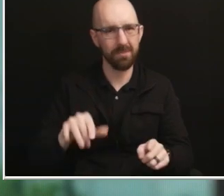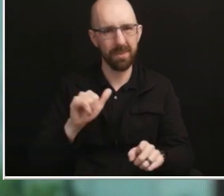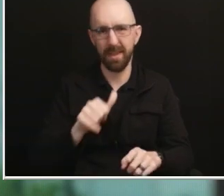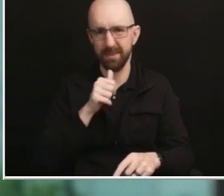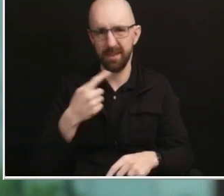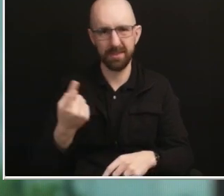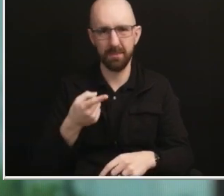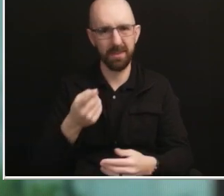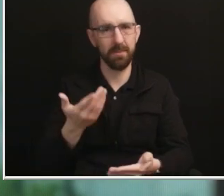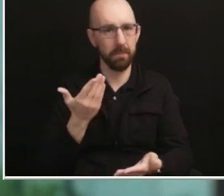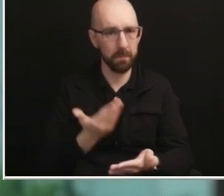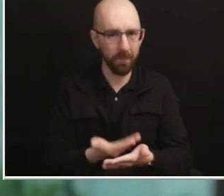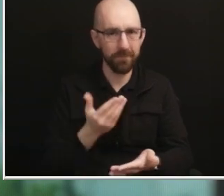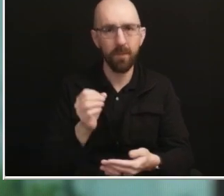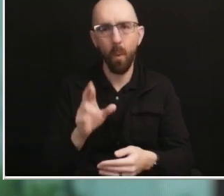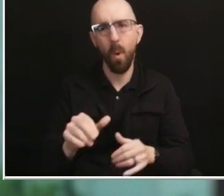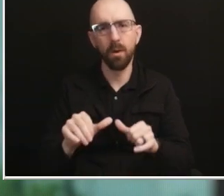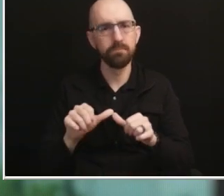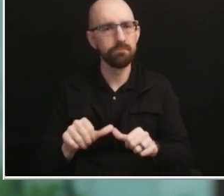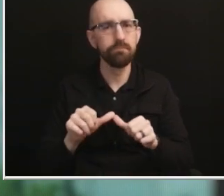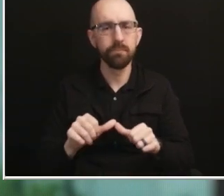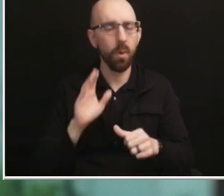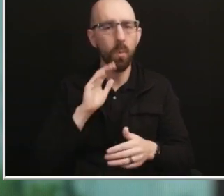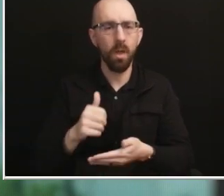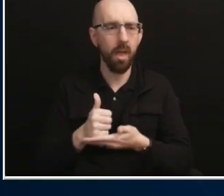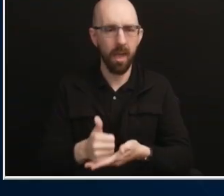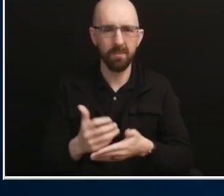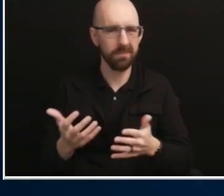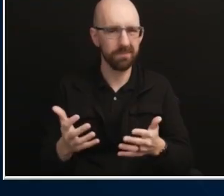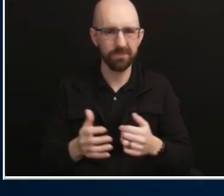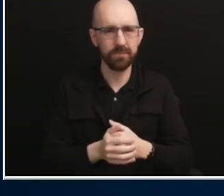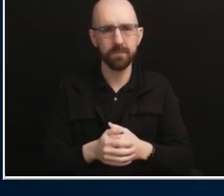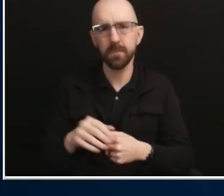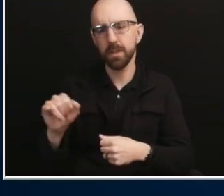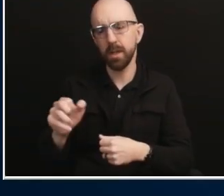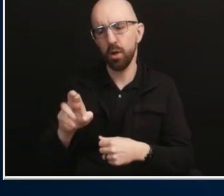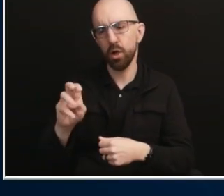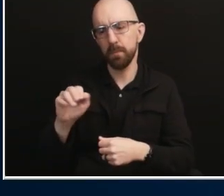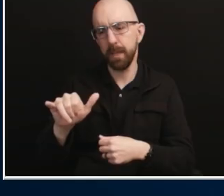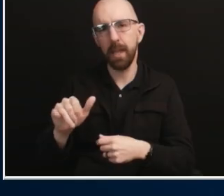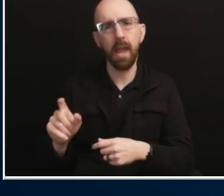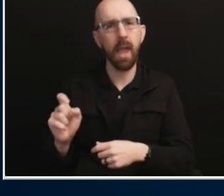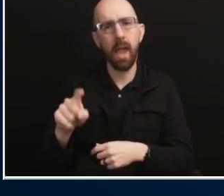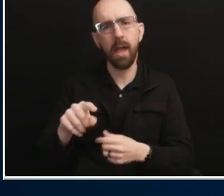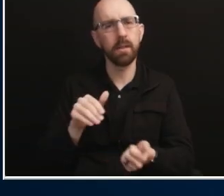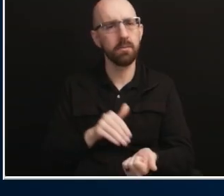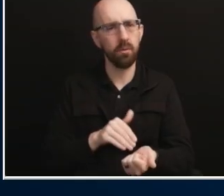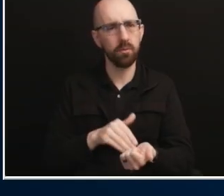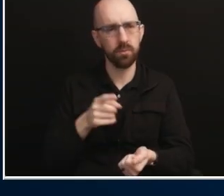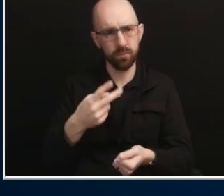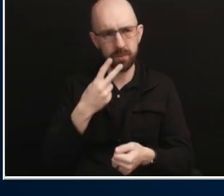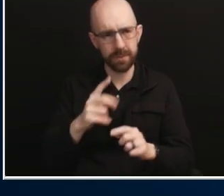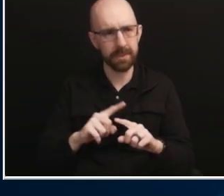or consistently is going to help. And Jeremy is asking, Doctor, do you see differences